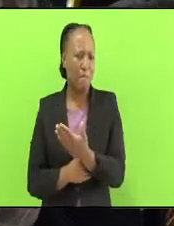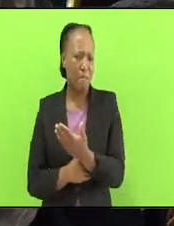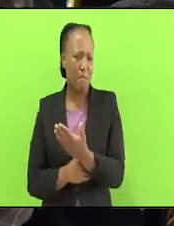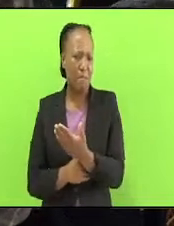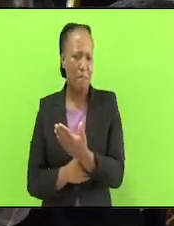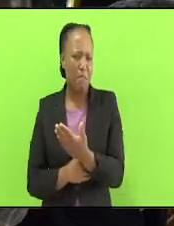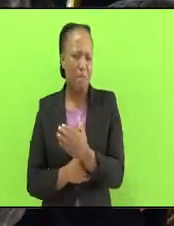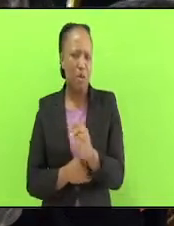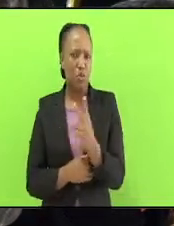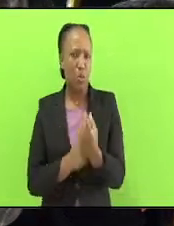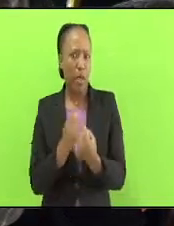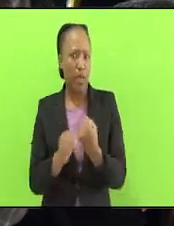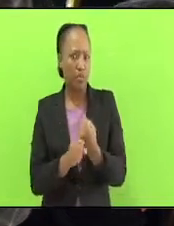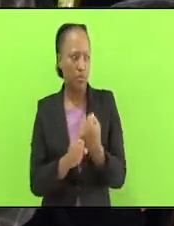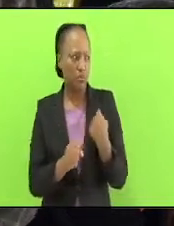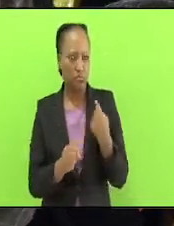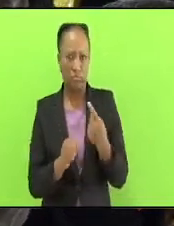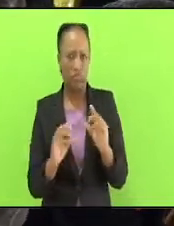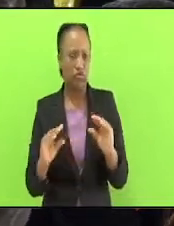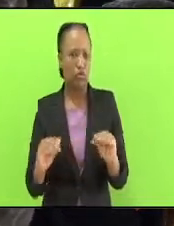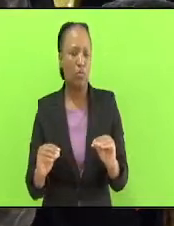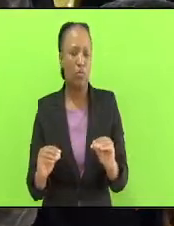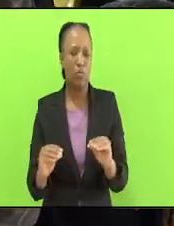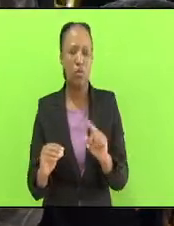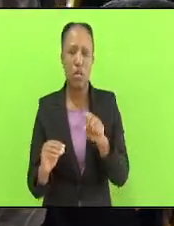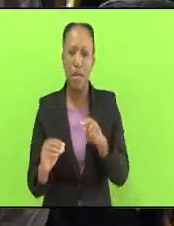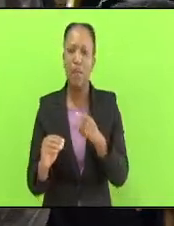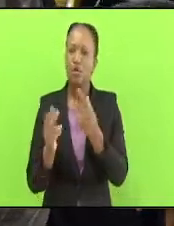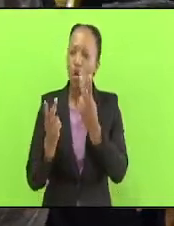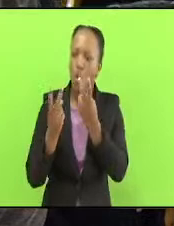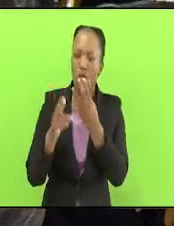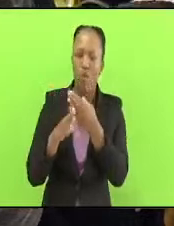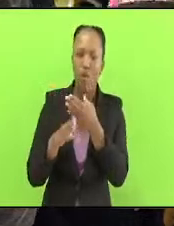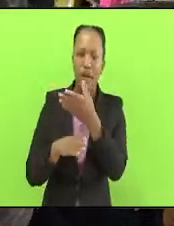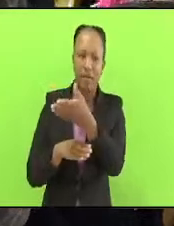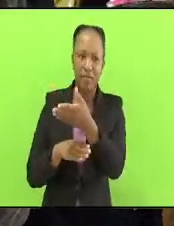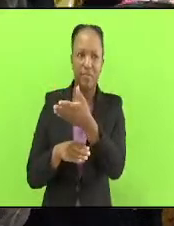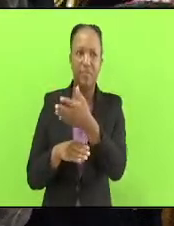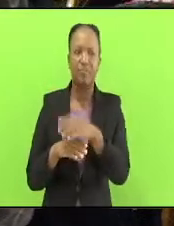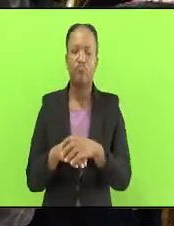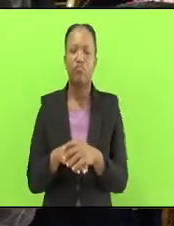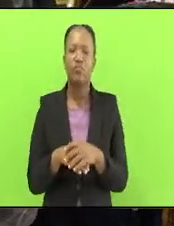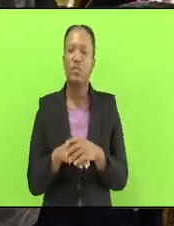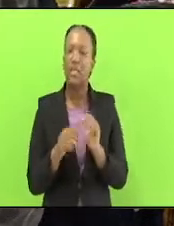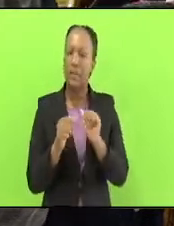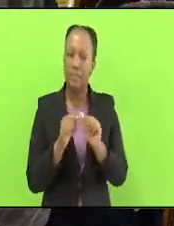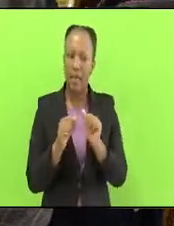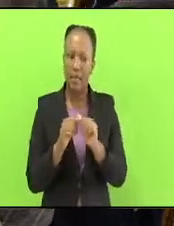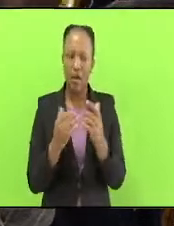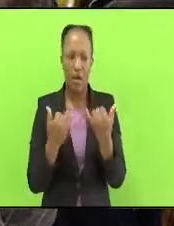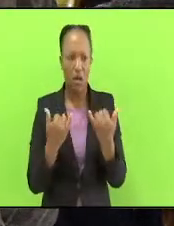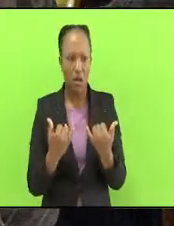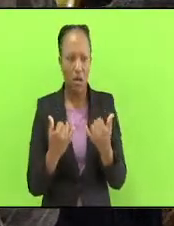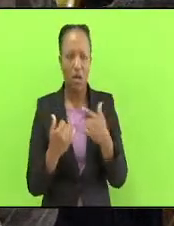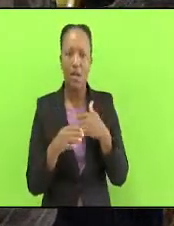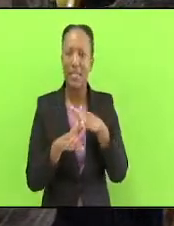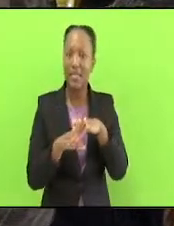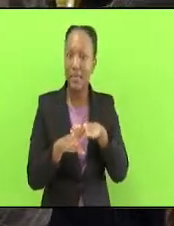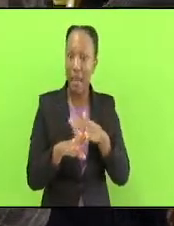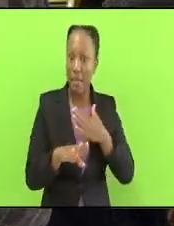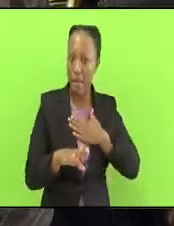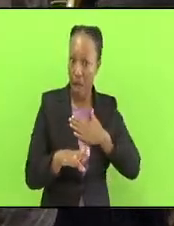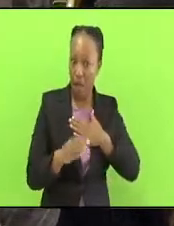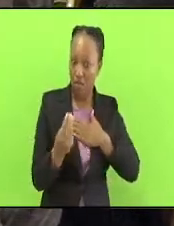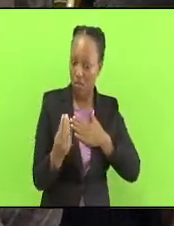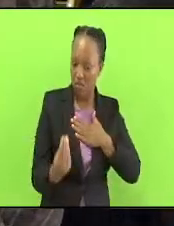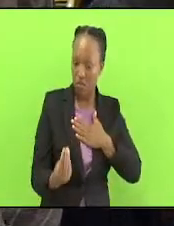I think 2 years em whereby nkabe re market thing at least we should be providing gore nna ke waka at least